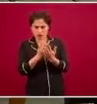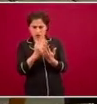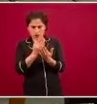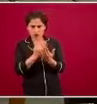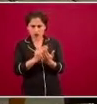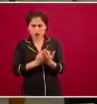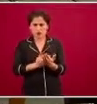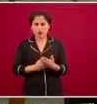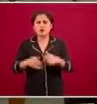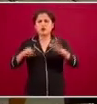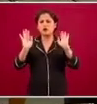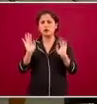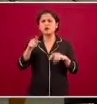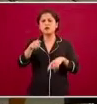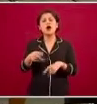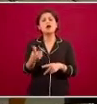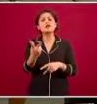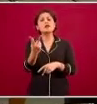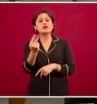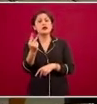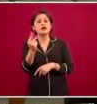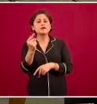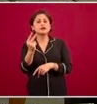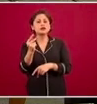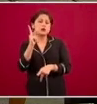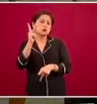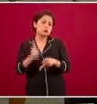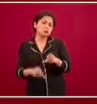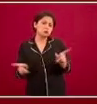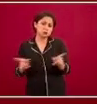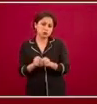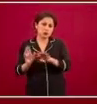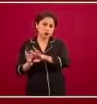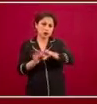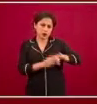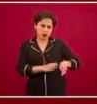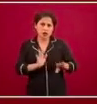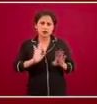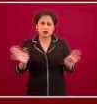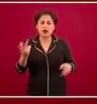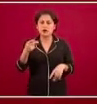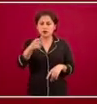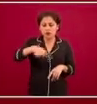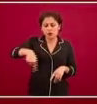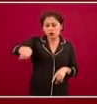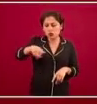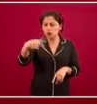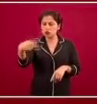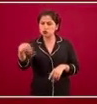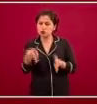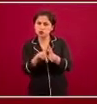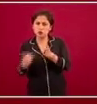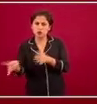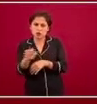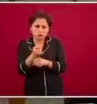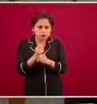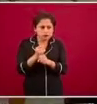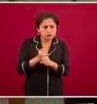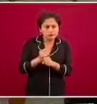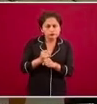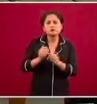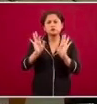know why. We can. For me, the public won't be hearing our conversation, but I think